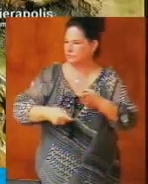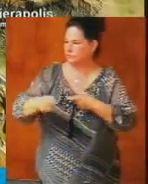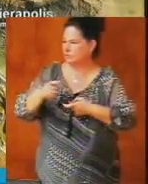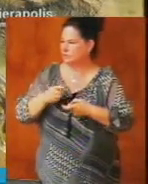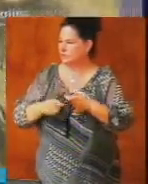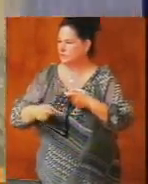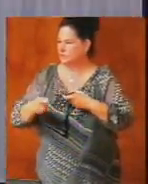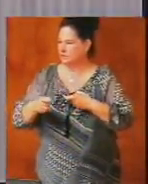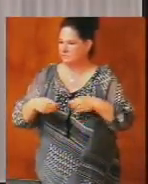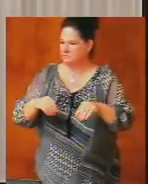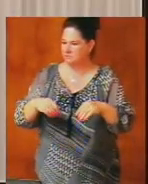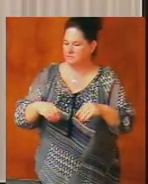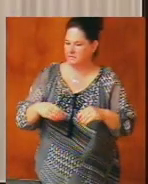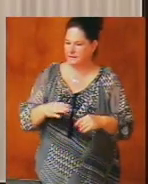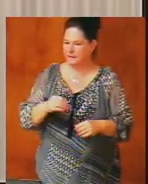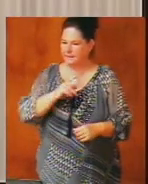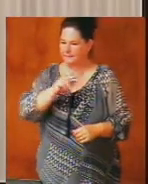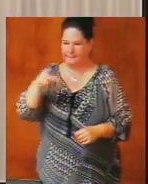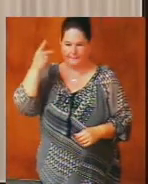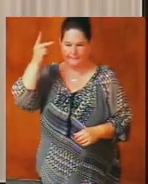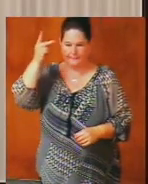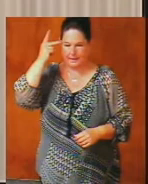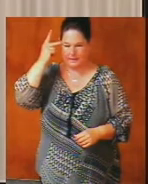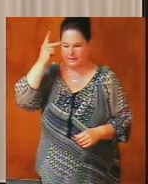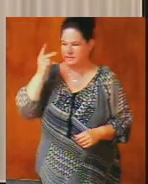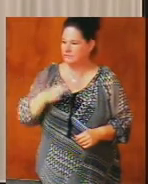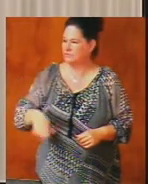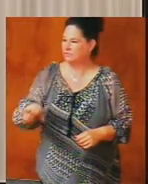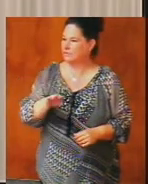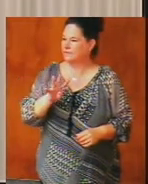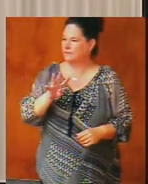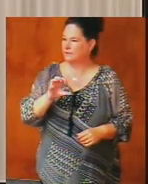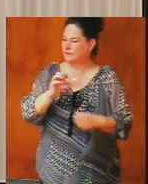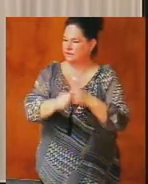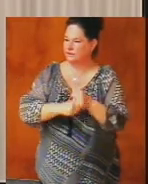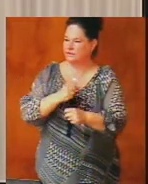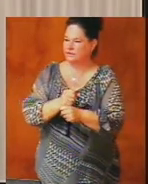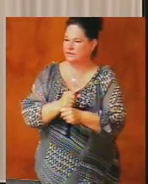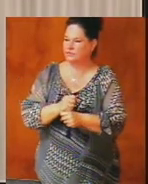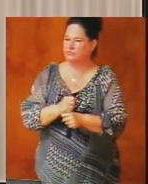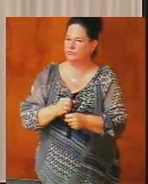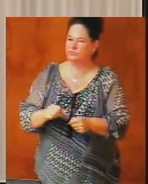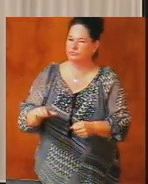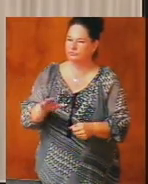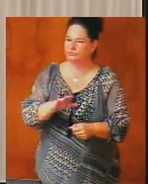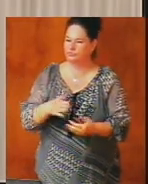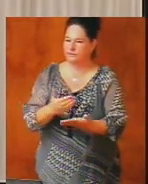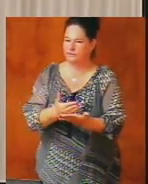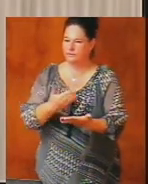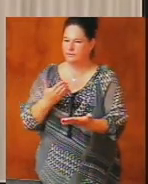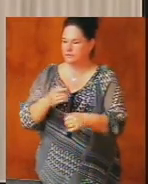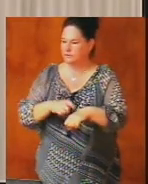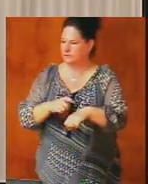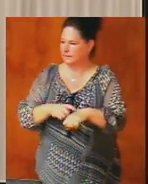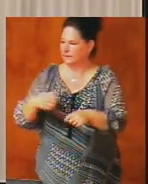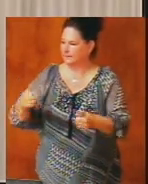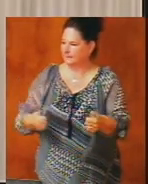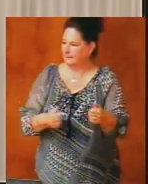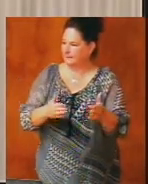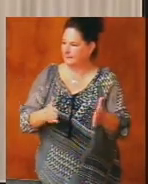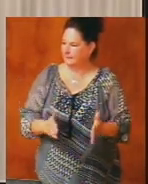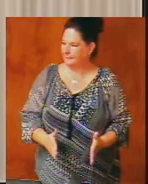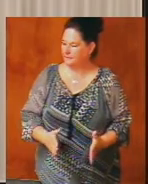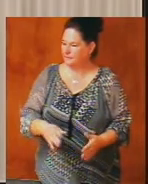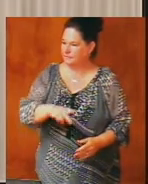politics. About 400 years or so before the time of the Apostle